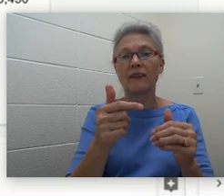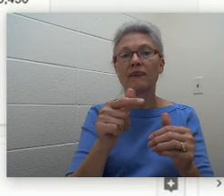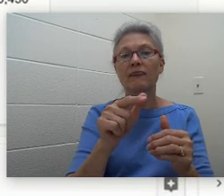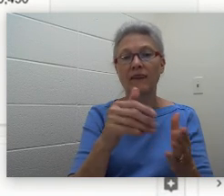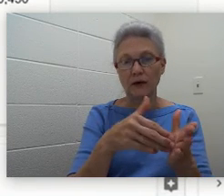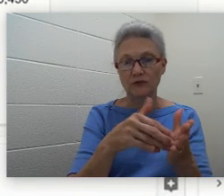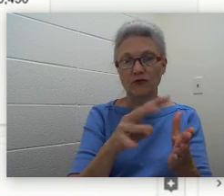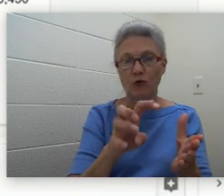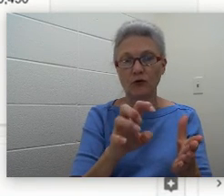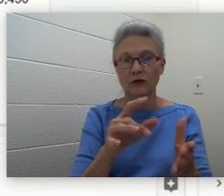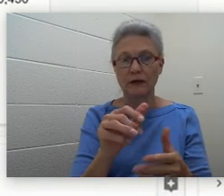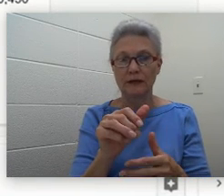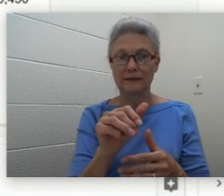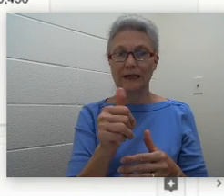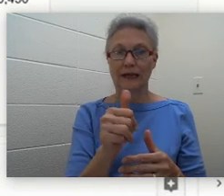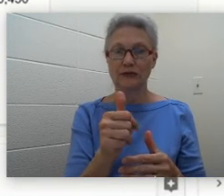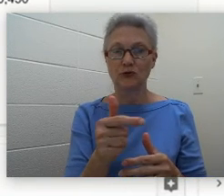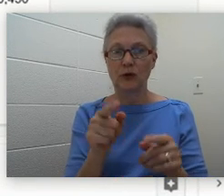position on my number line.